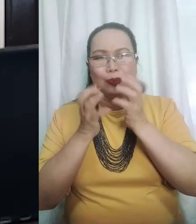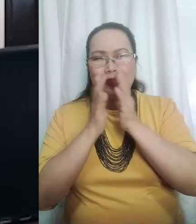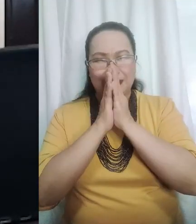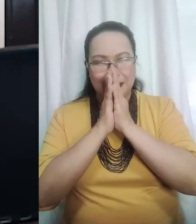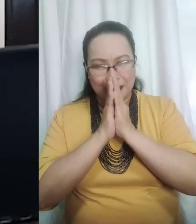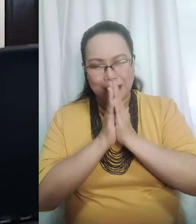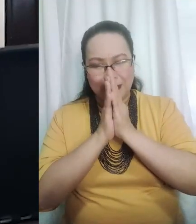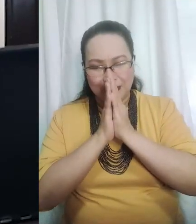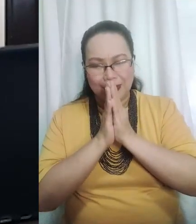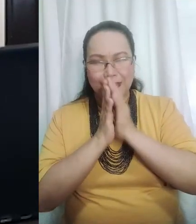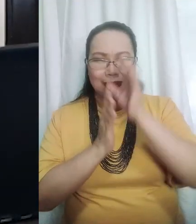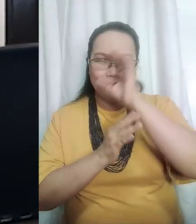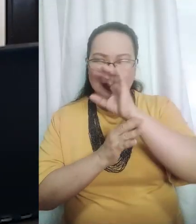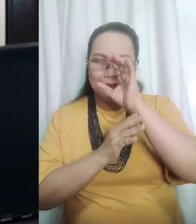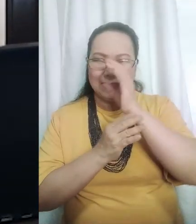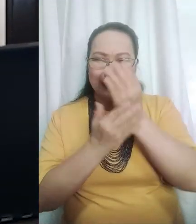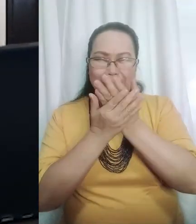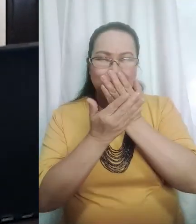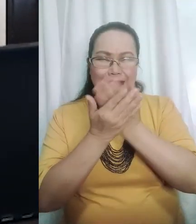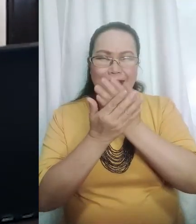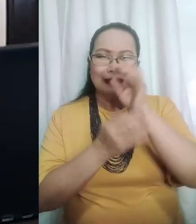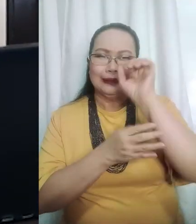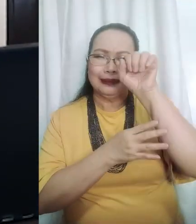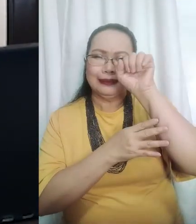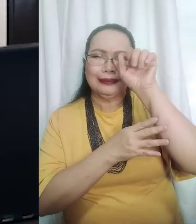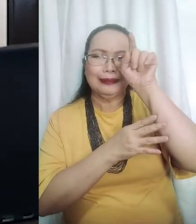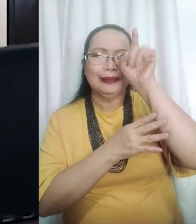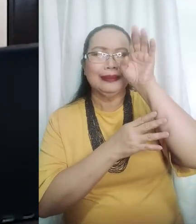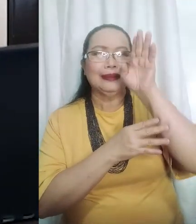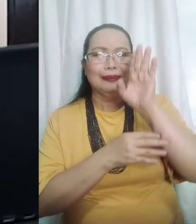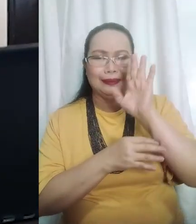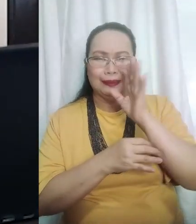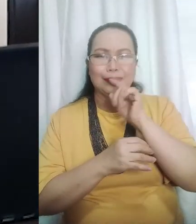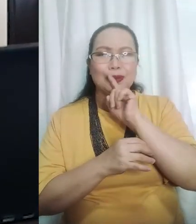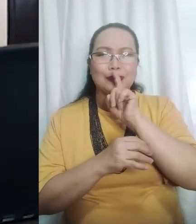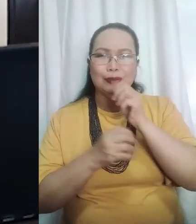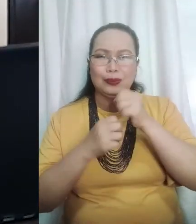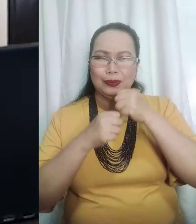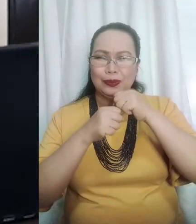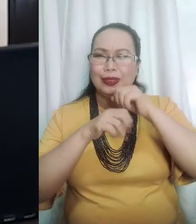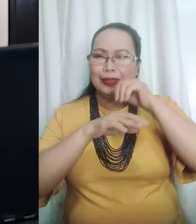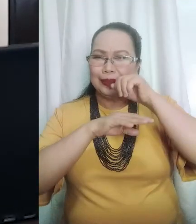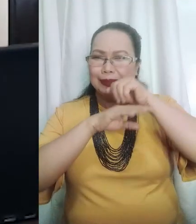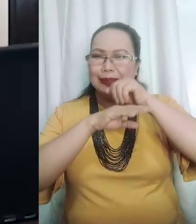seek, and knock to God for help and miracle to end this crisis.